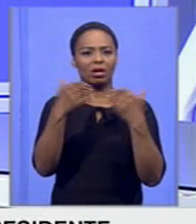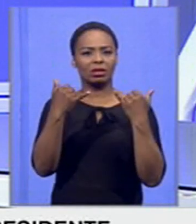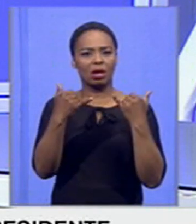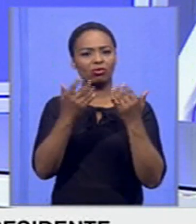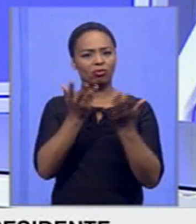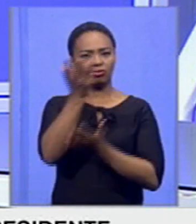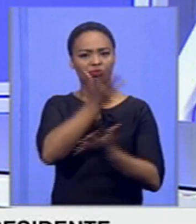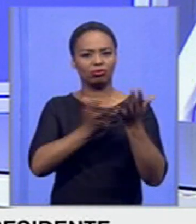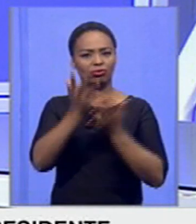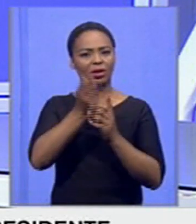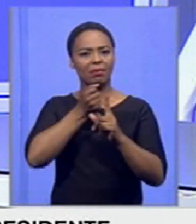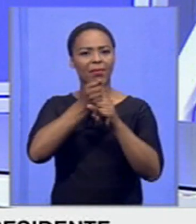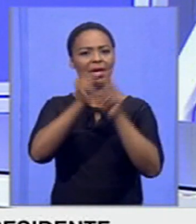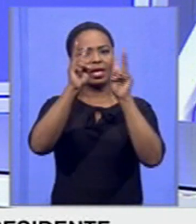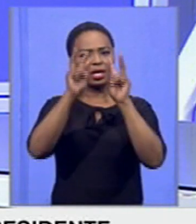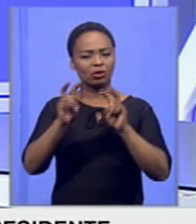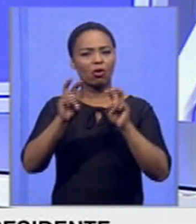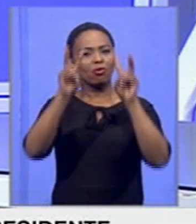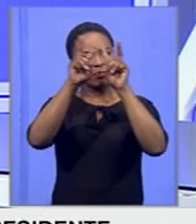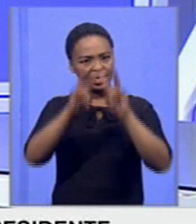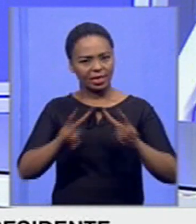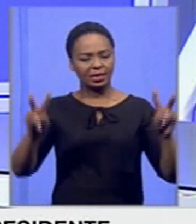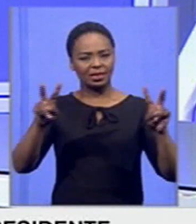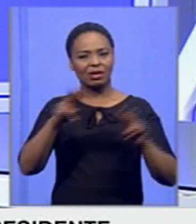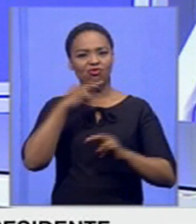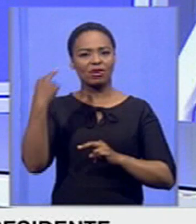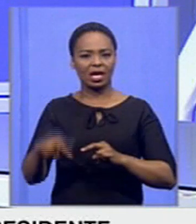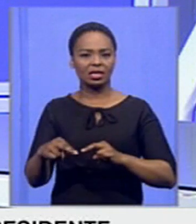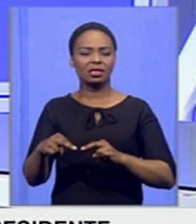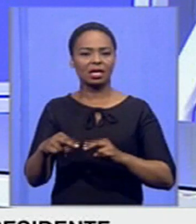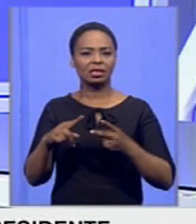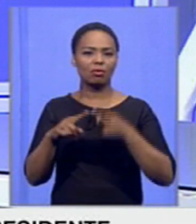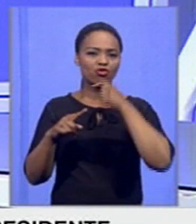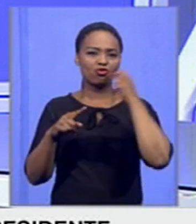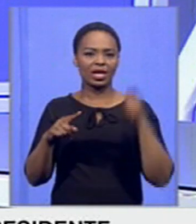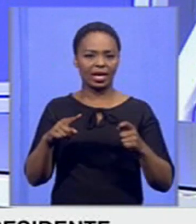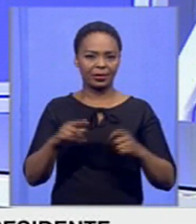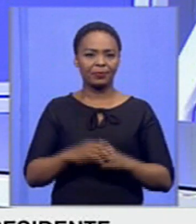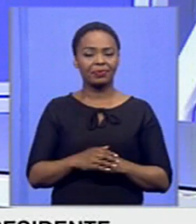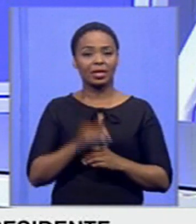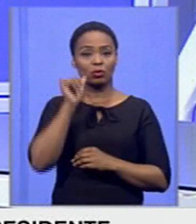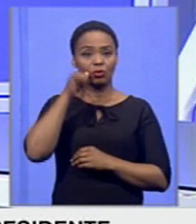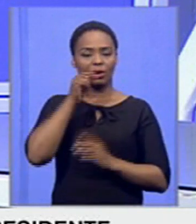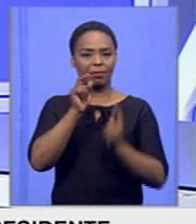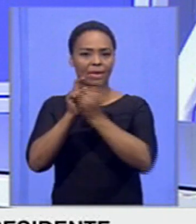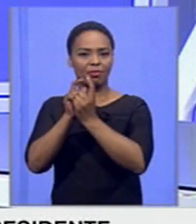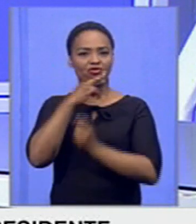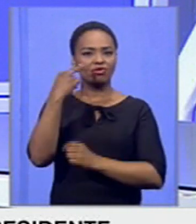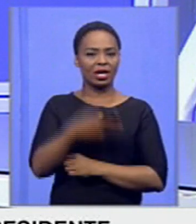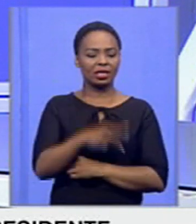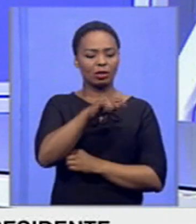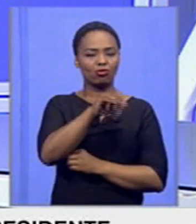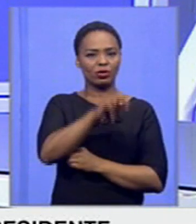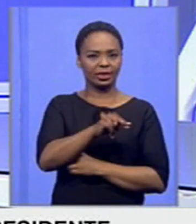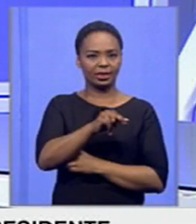ditherisano tsa kgotso pakeng tsa Russia le Ukraine, mme ho lebeletswe hore hosane ba kopane le mopresidente wa Russia Vladimir Putin St.